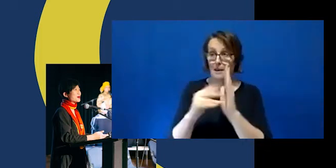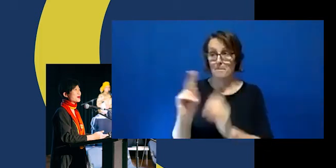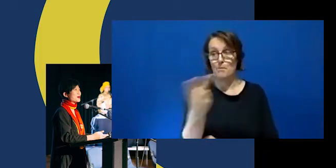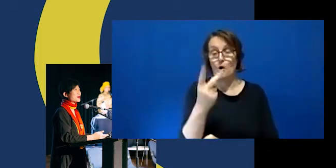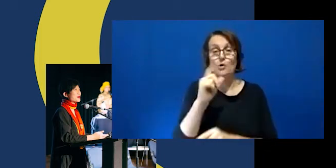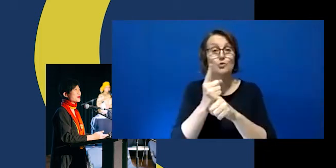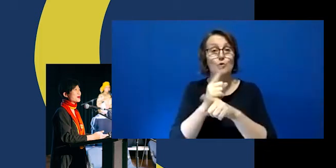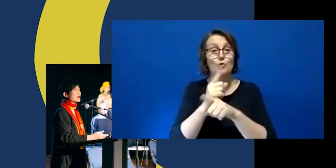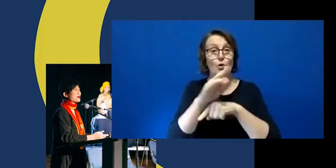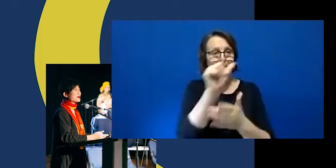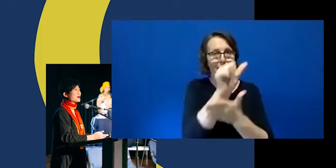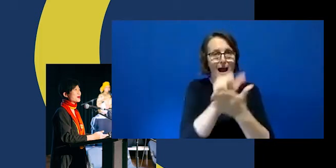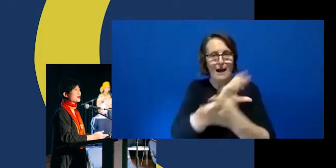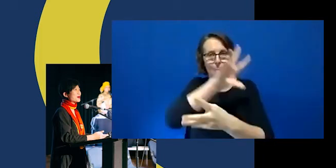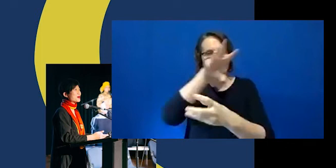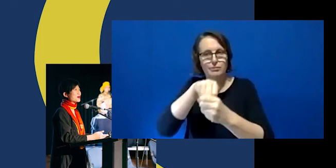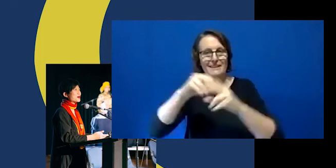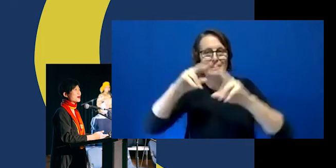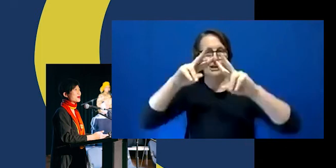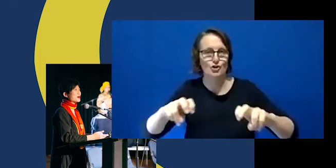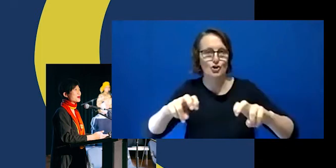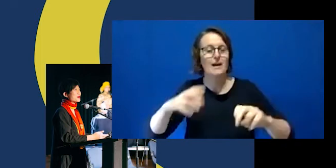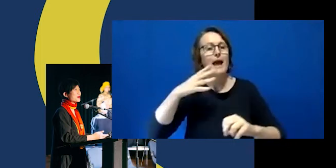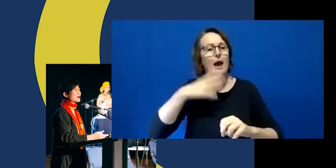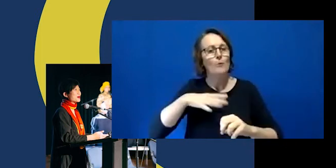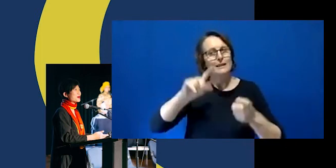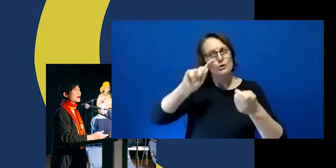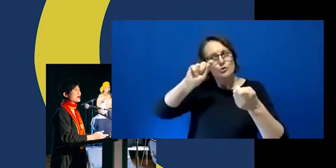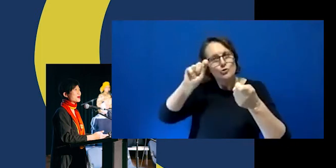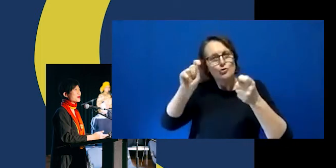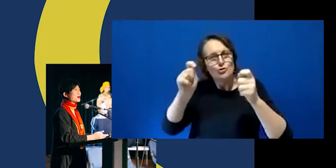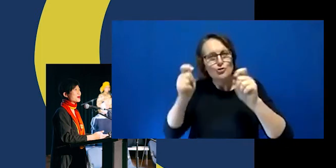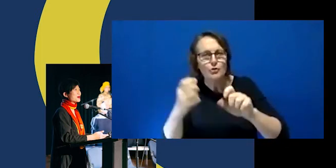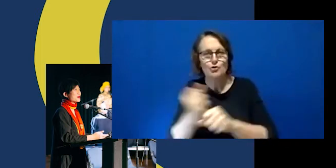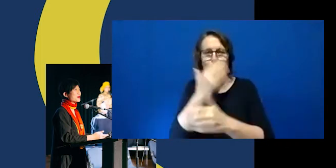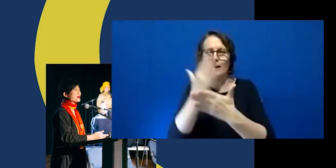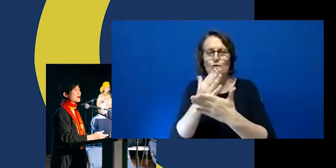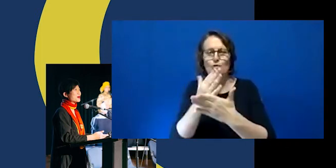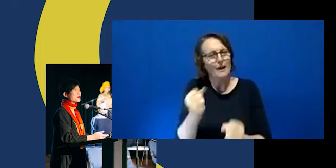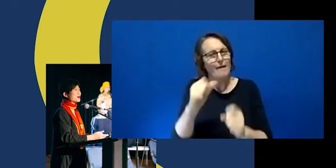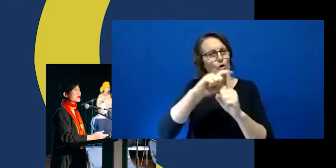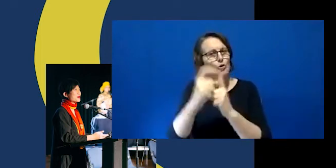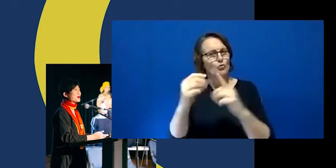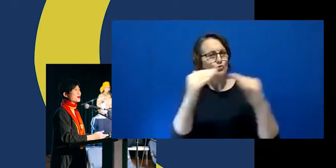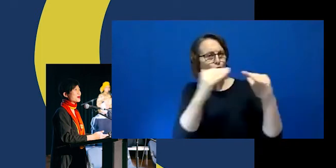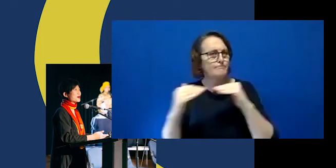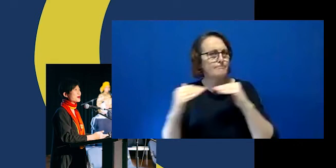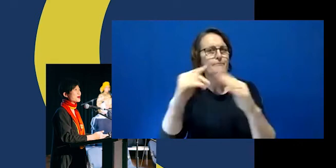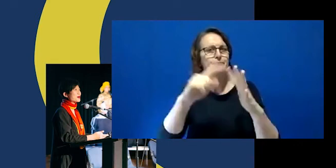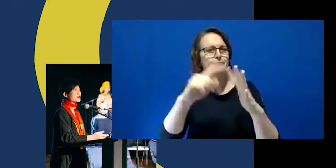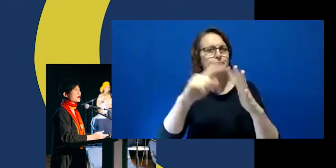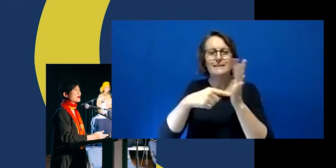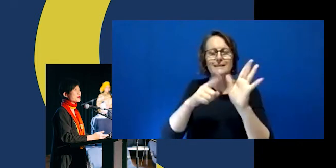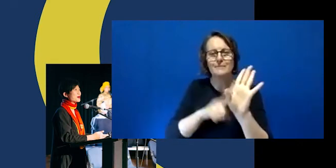stand to risk if we don't shift the balance of cultural equity. Over the course of the last year, Rani led a research